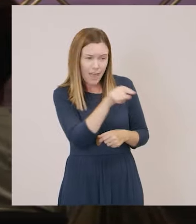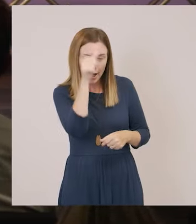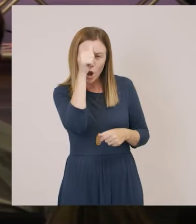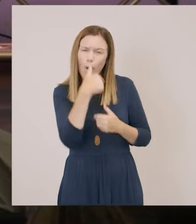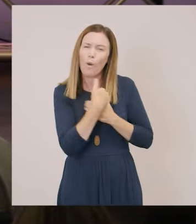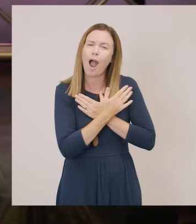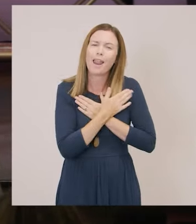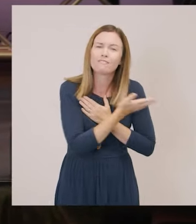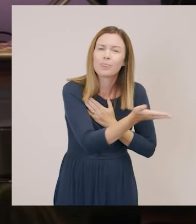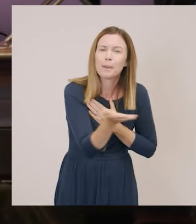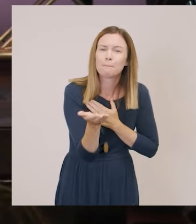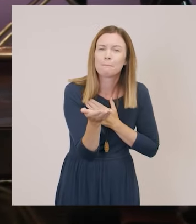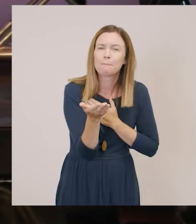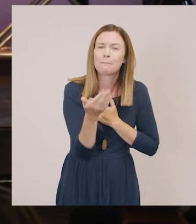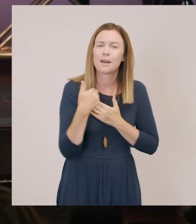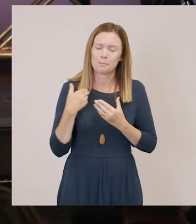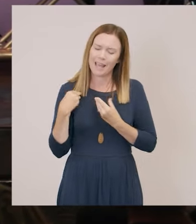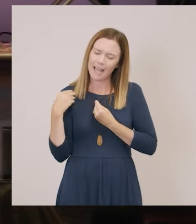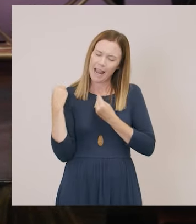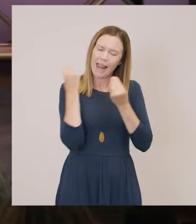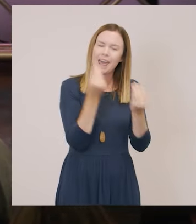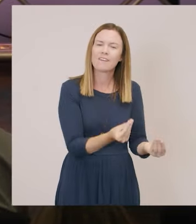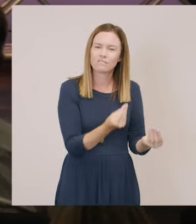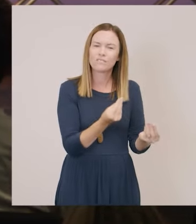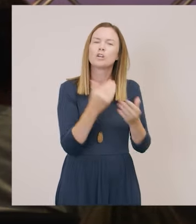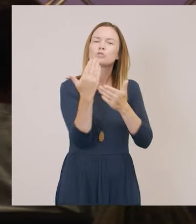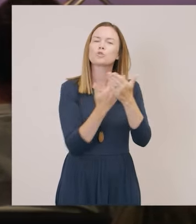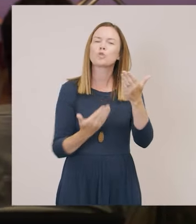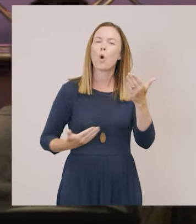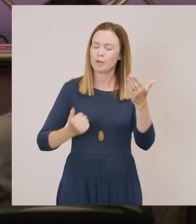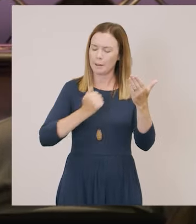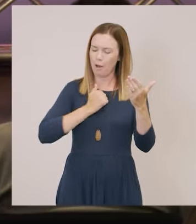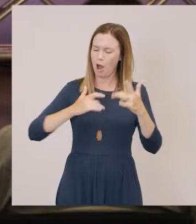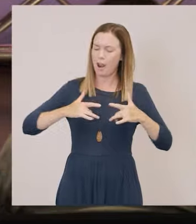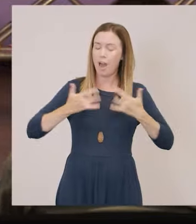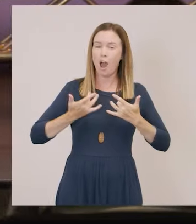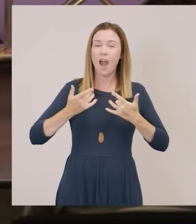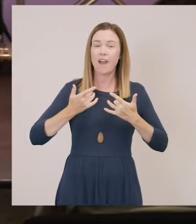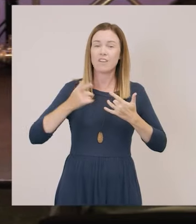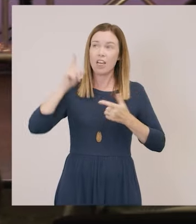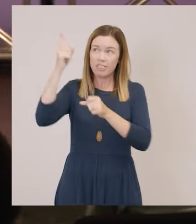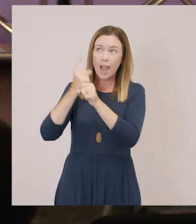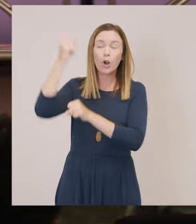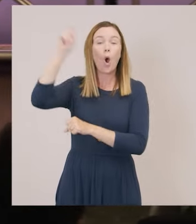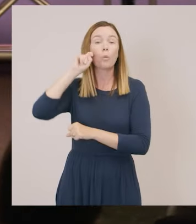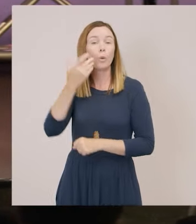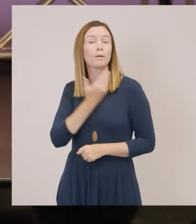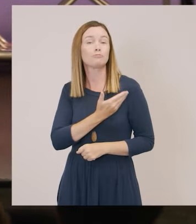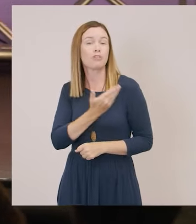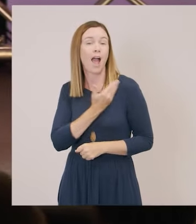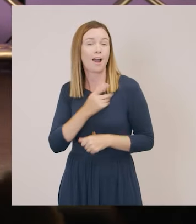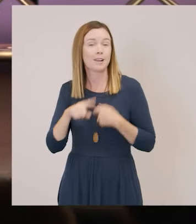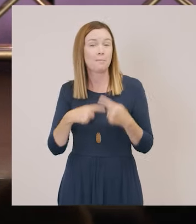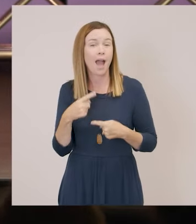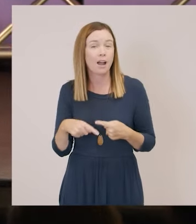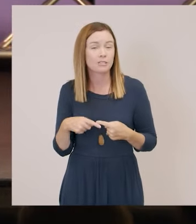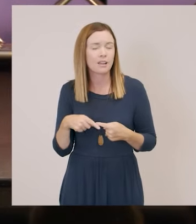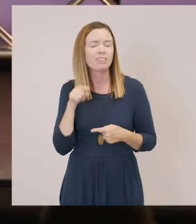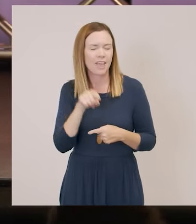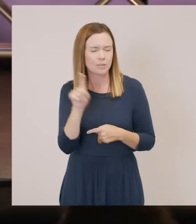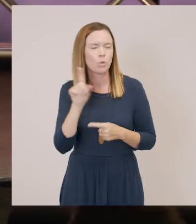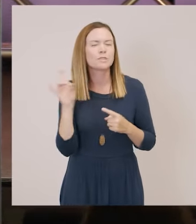love them? Have you left the kind of legacy that you feel proud of, that God would be proud of? That's what becomes important.